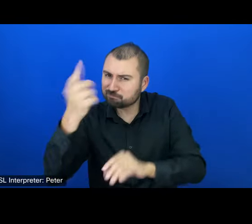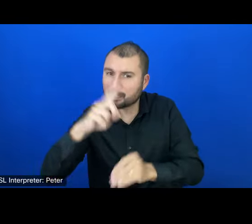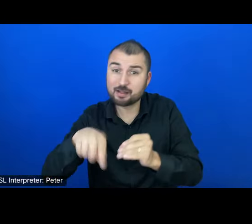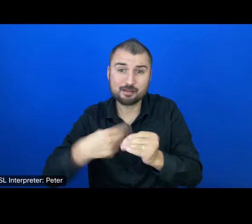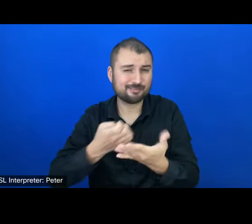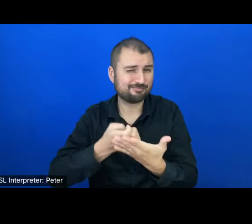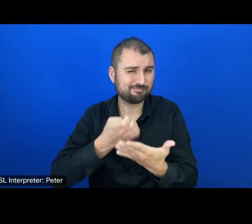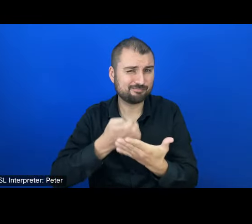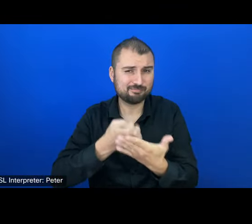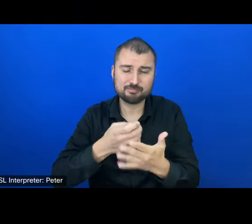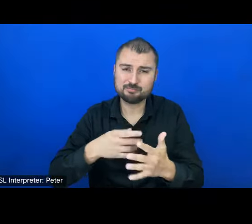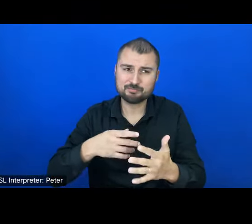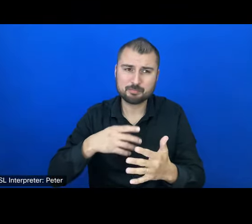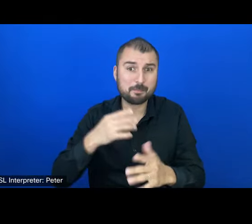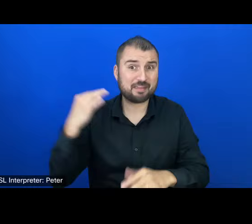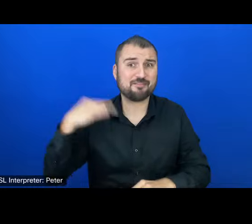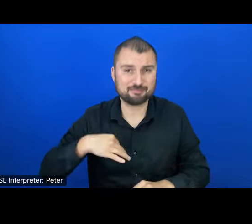other questions?